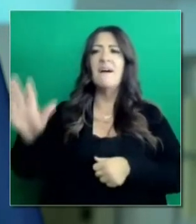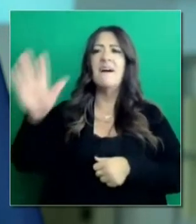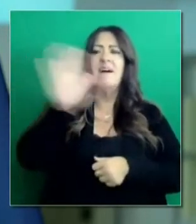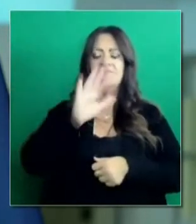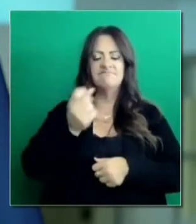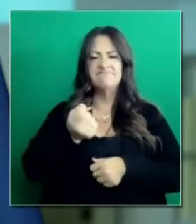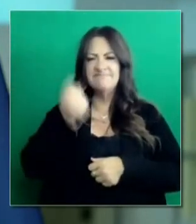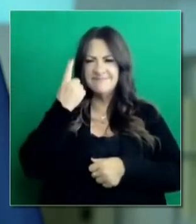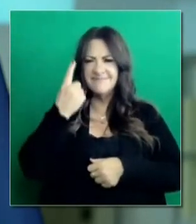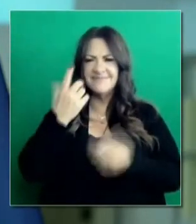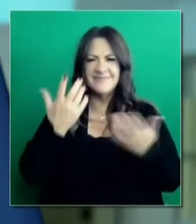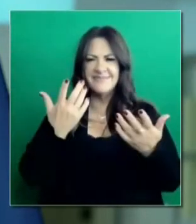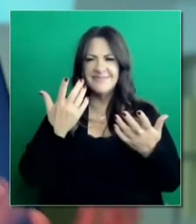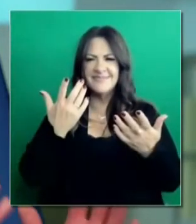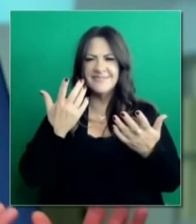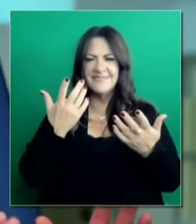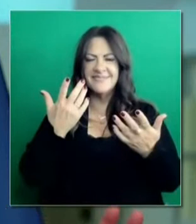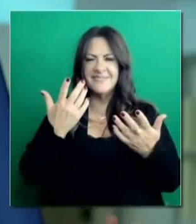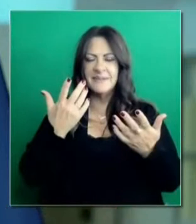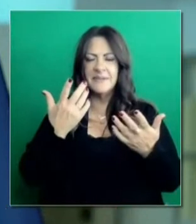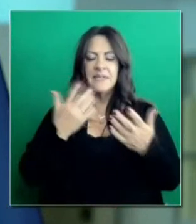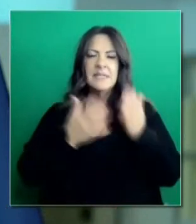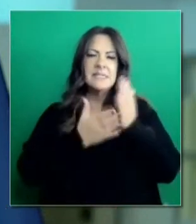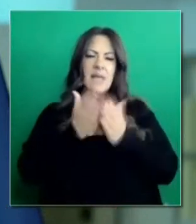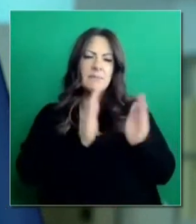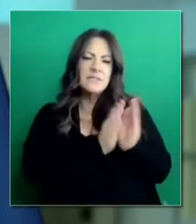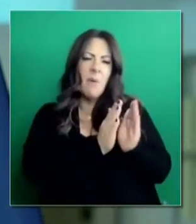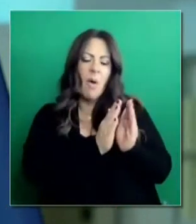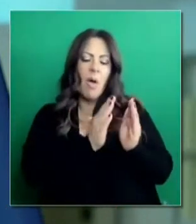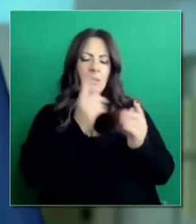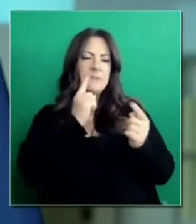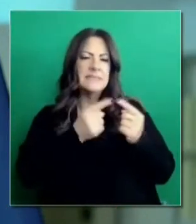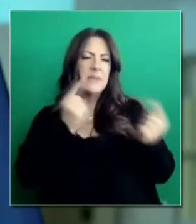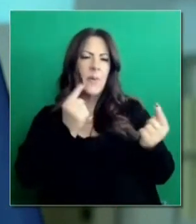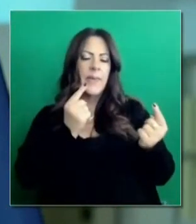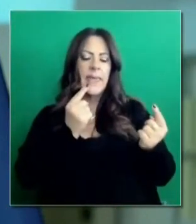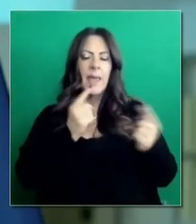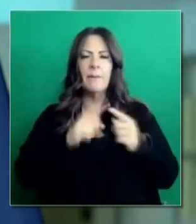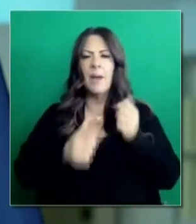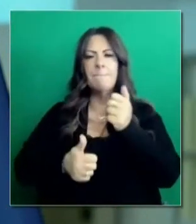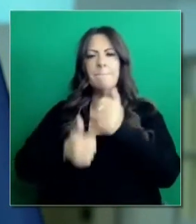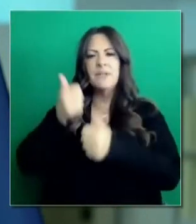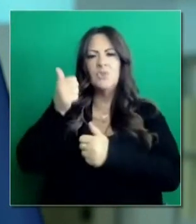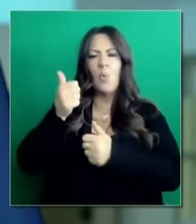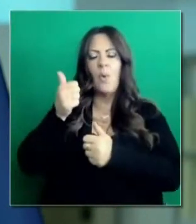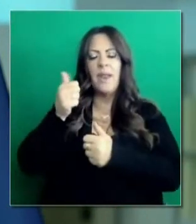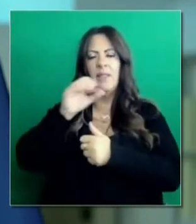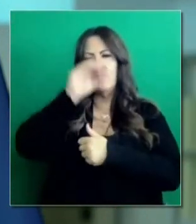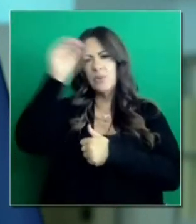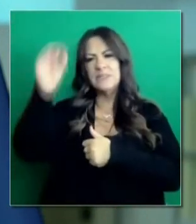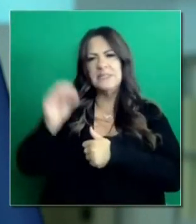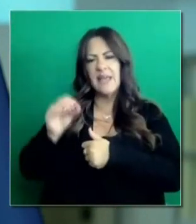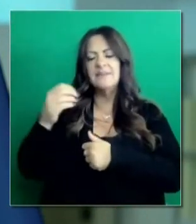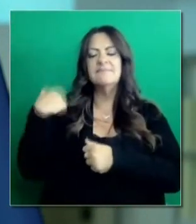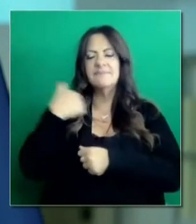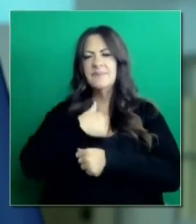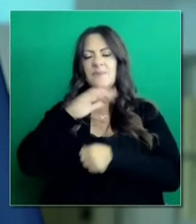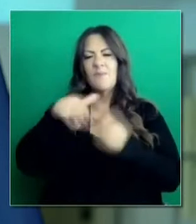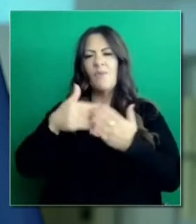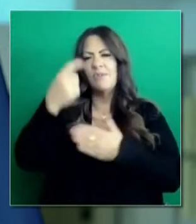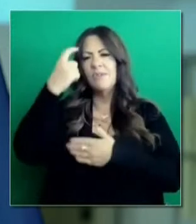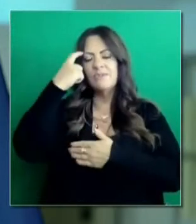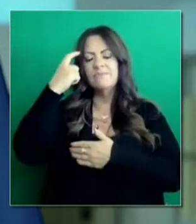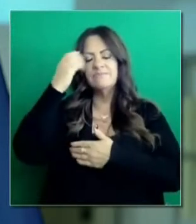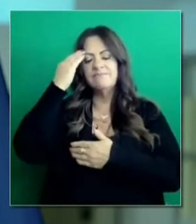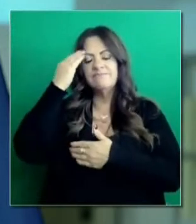There's 2 or 3% that disagree, and you see them on certain networks, and then the rest of folks that acknowledge certain common sense as it